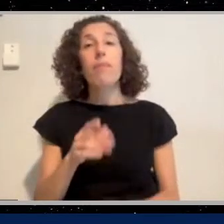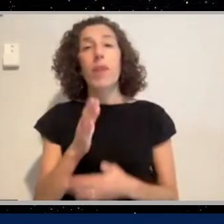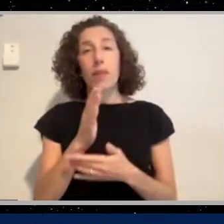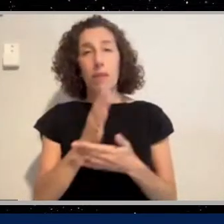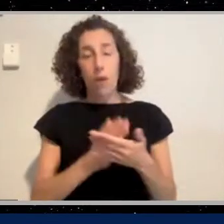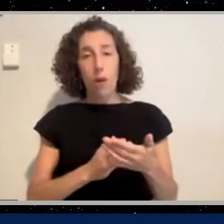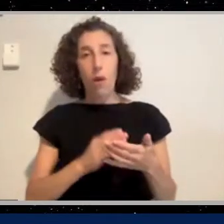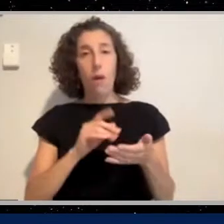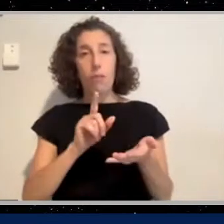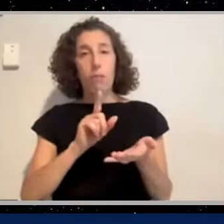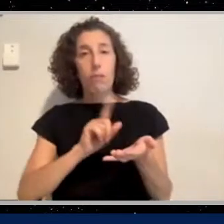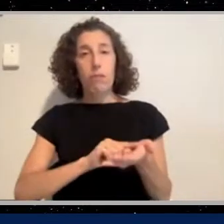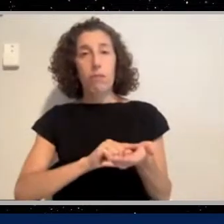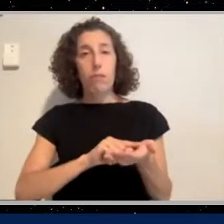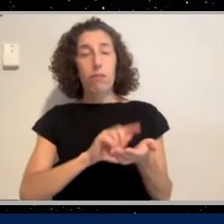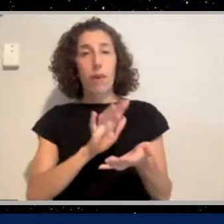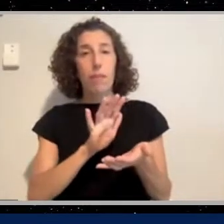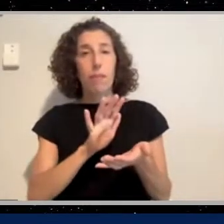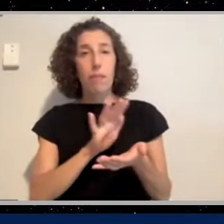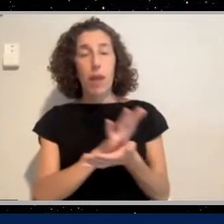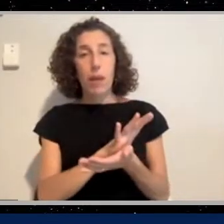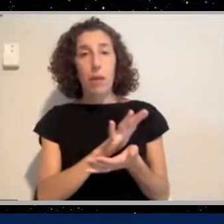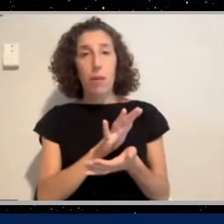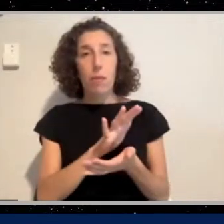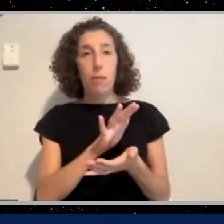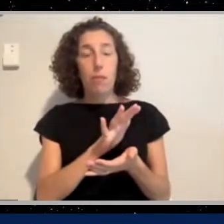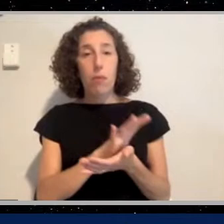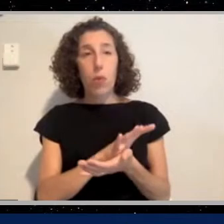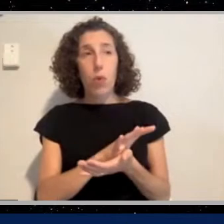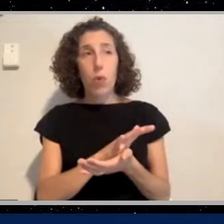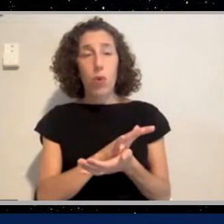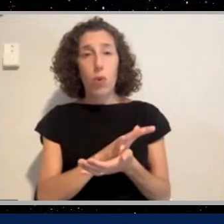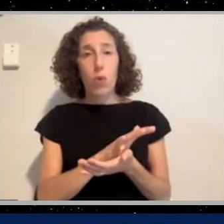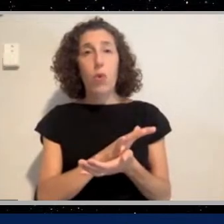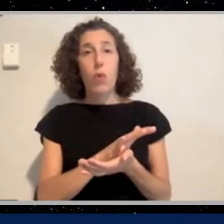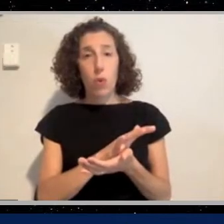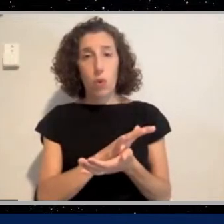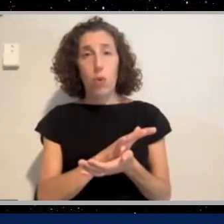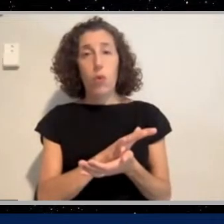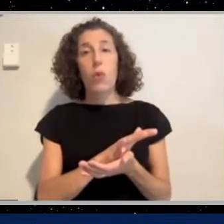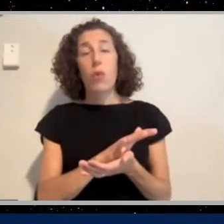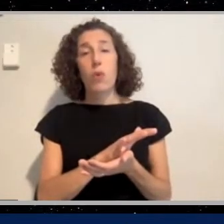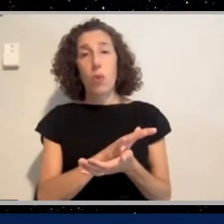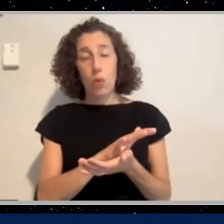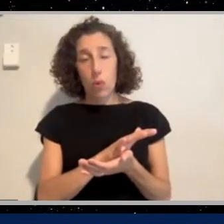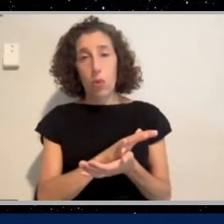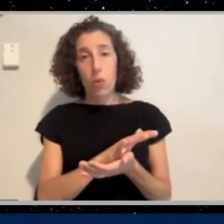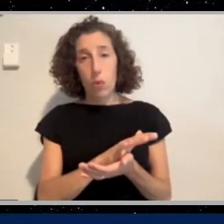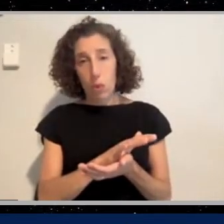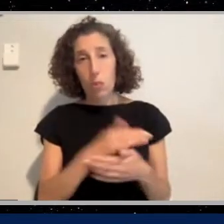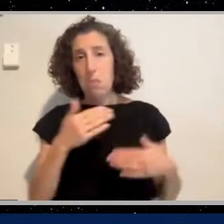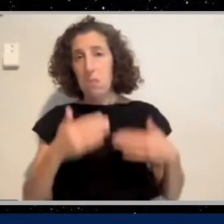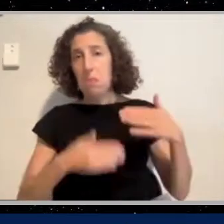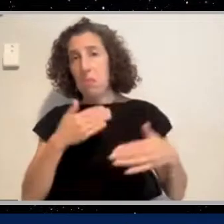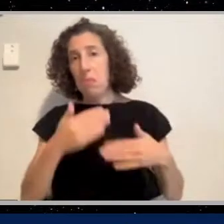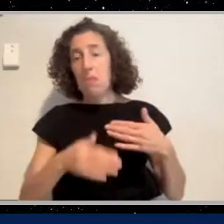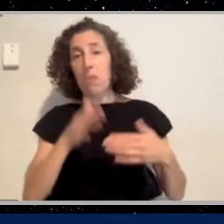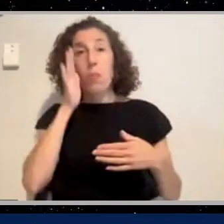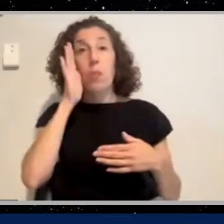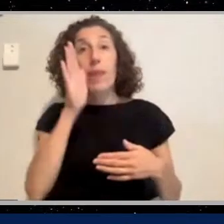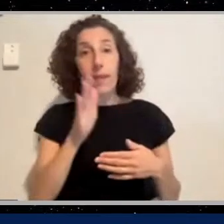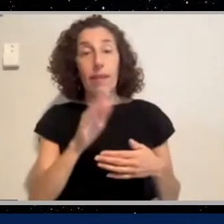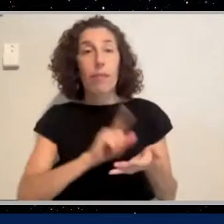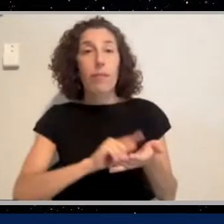written about it. I don't know if they're published yet or not, but I know a lot of this will hopefully be used for future research and in research